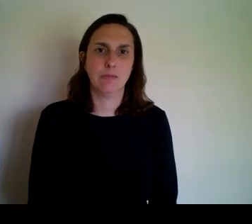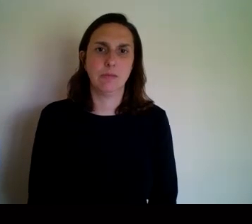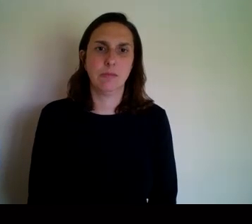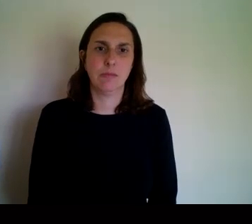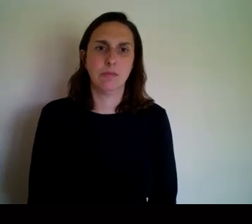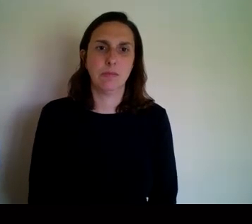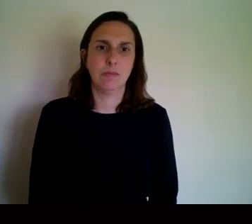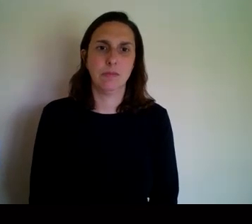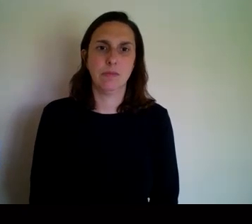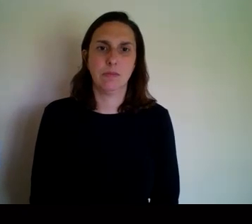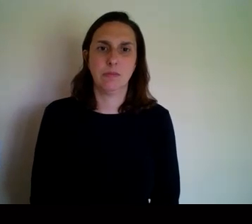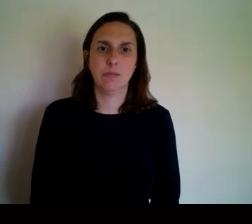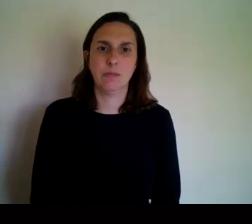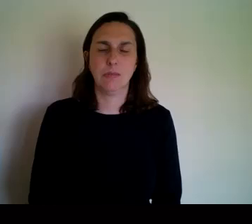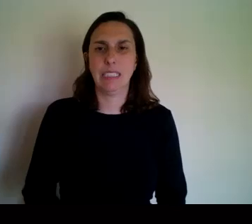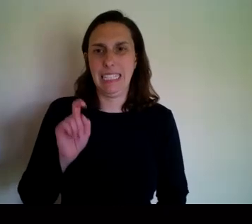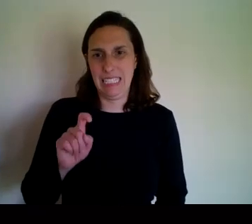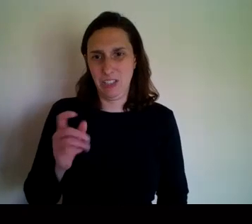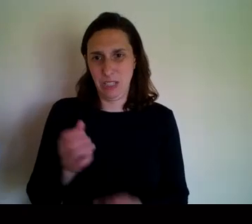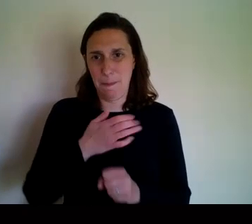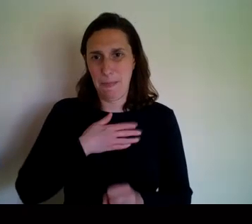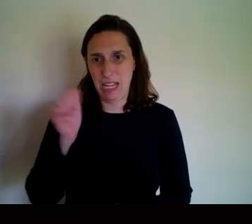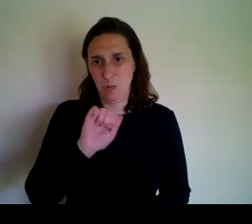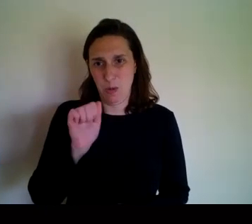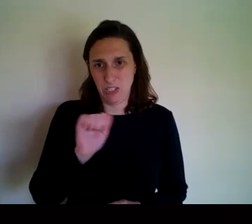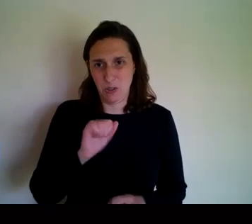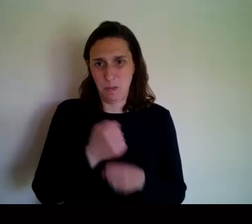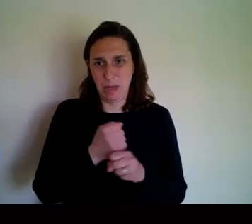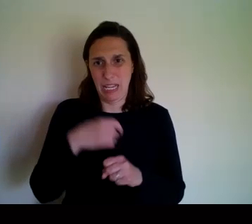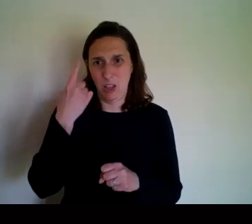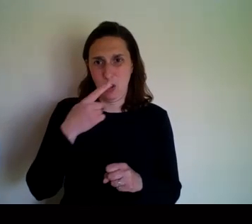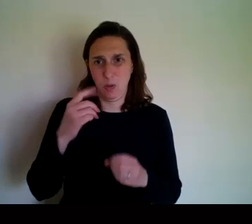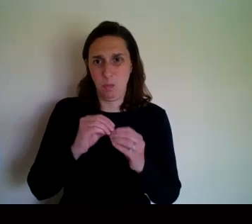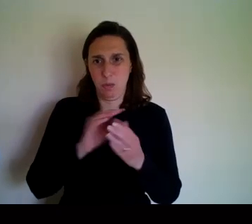Let me get my eraser out and just tidy that up. Hold on 2 seconds.